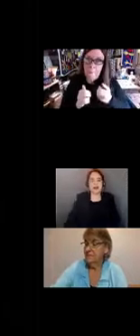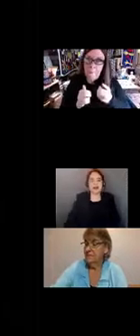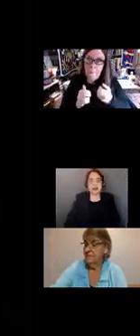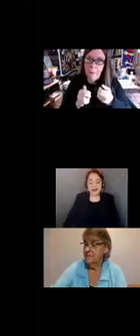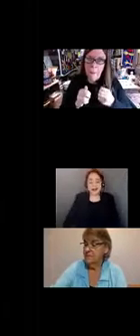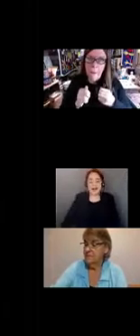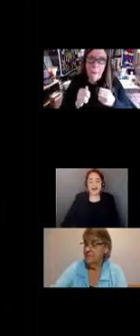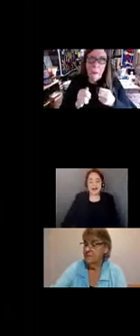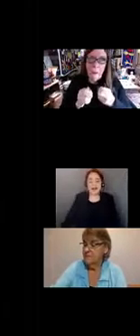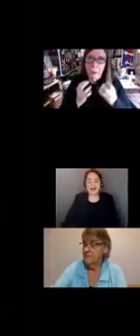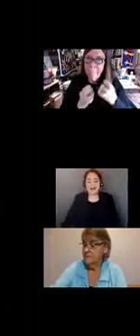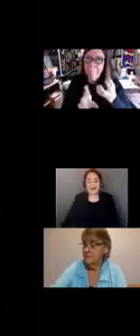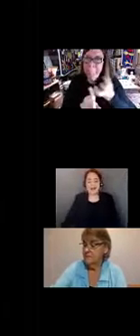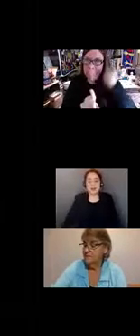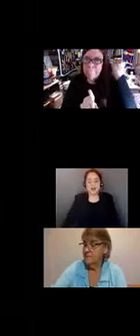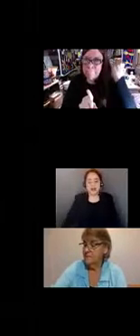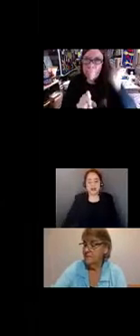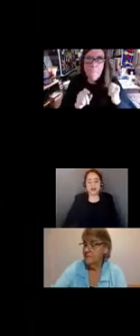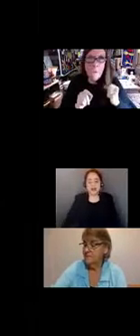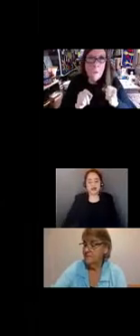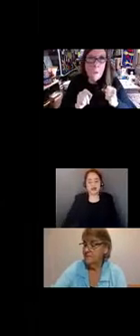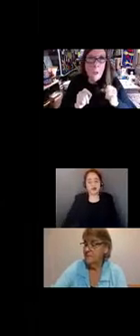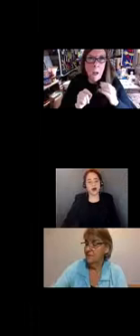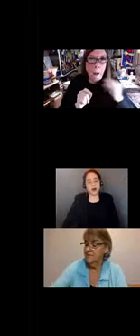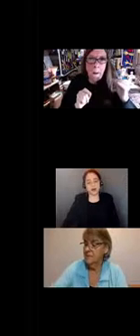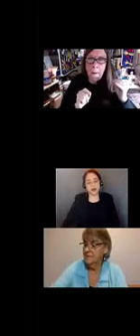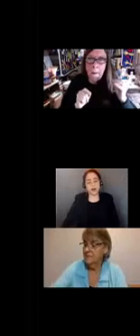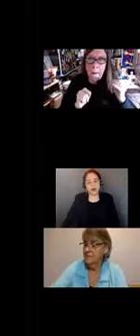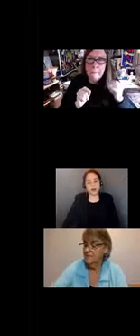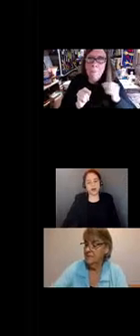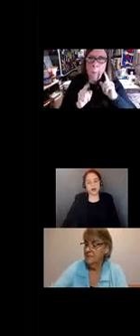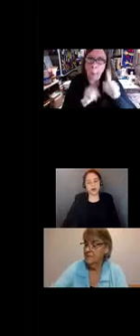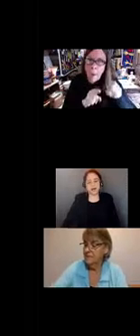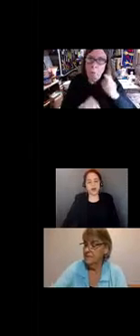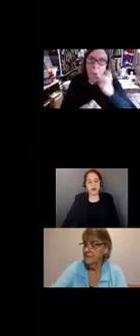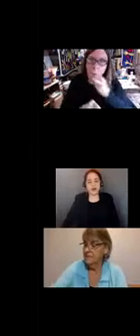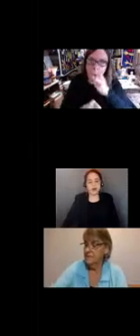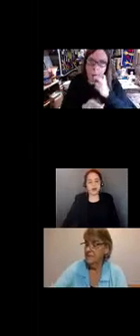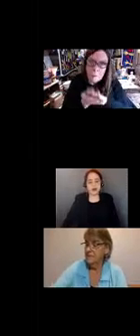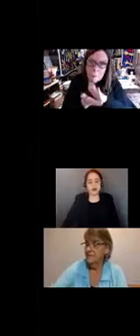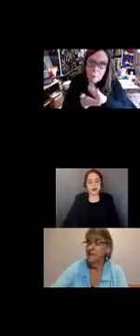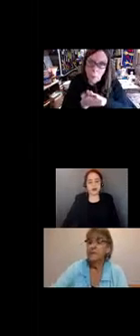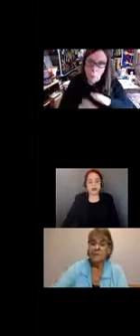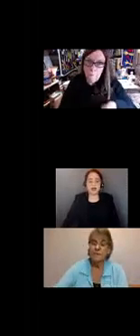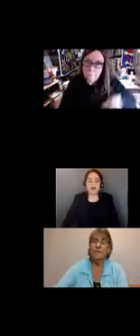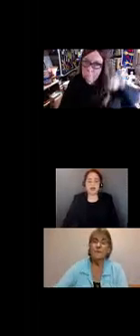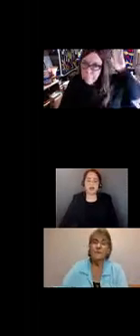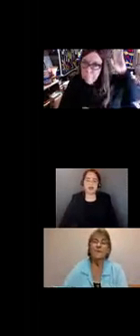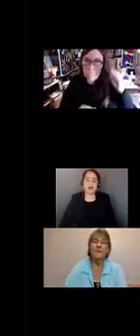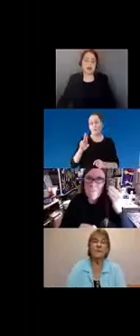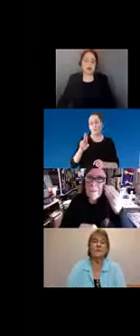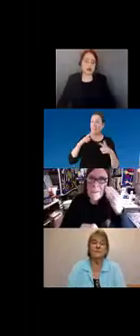language late, was considered late. So language deprivation affected me. I went